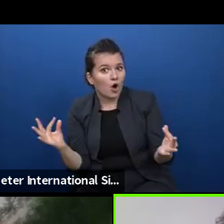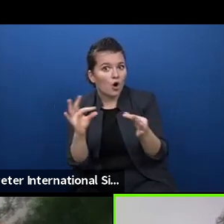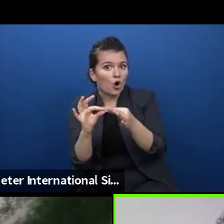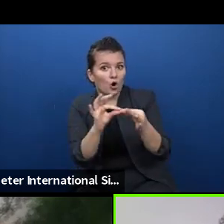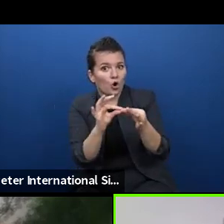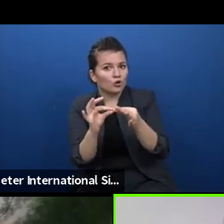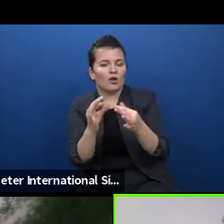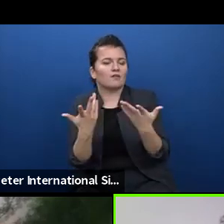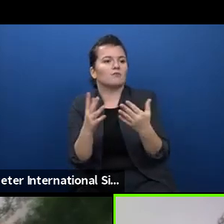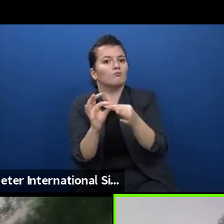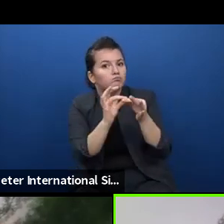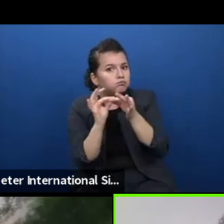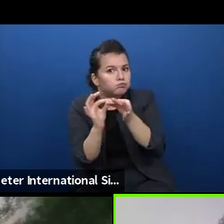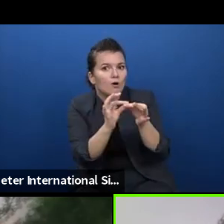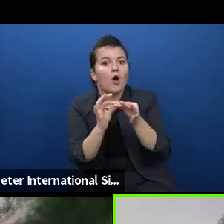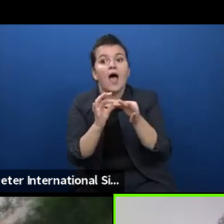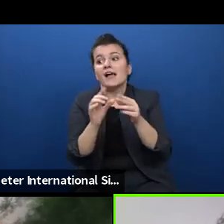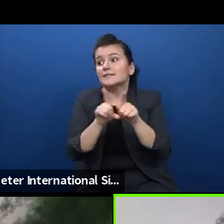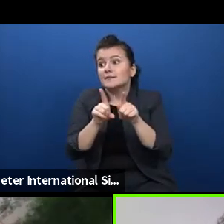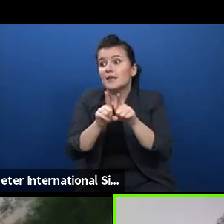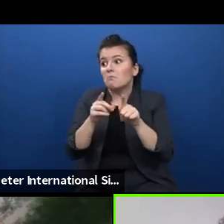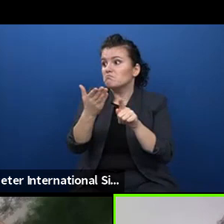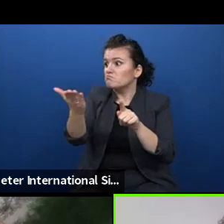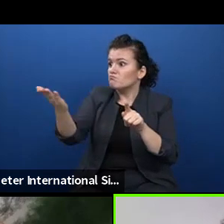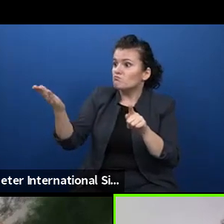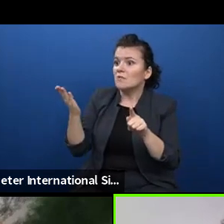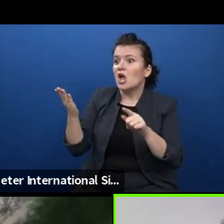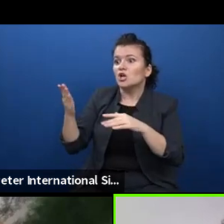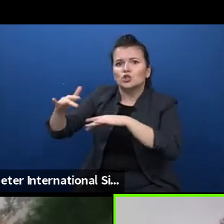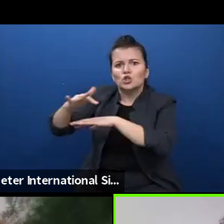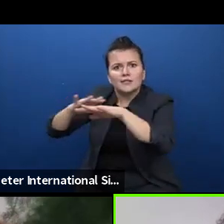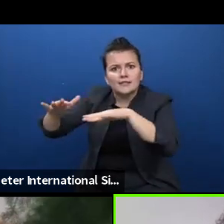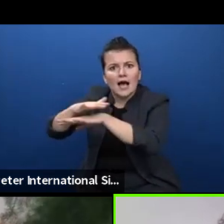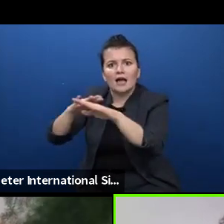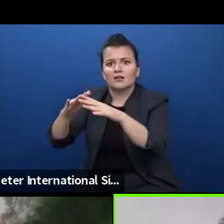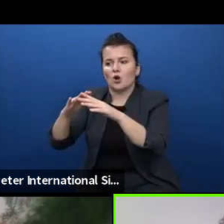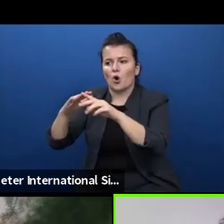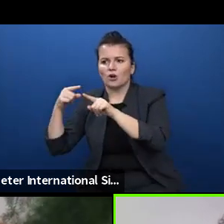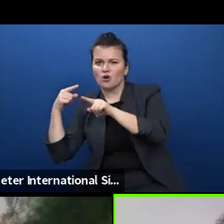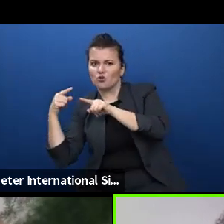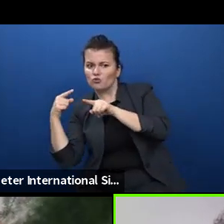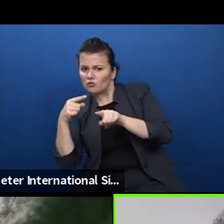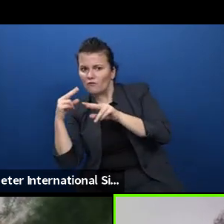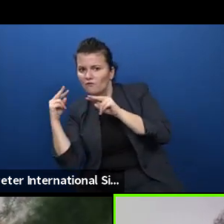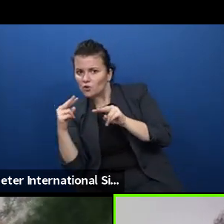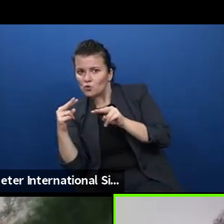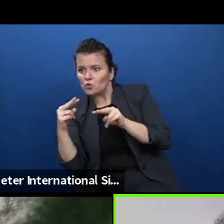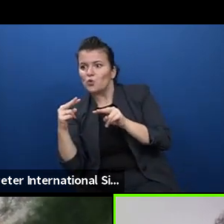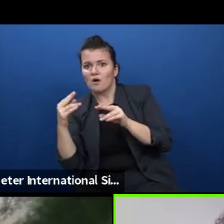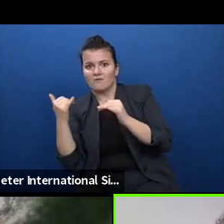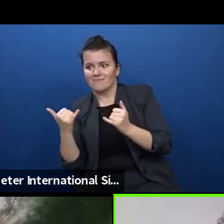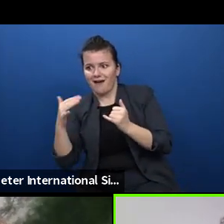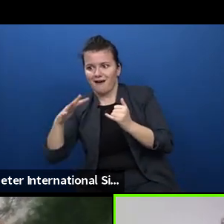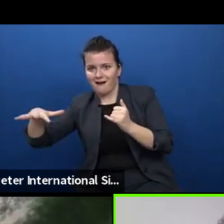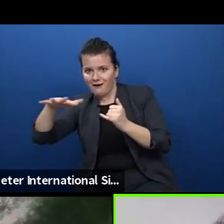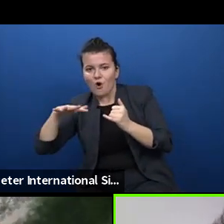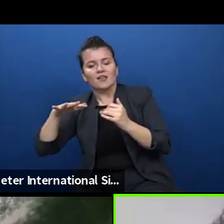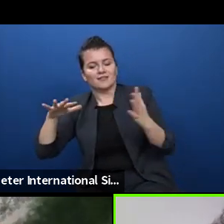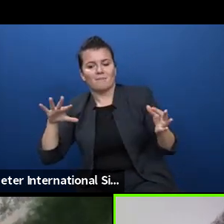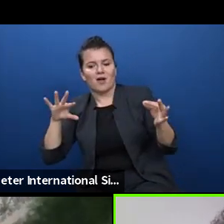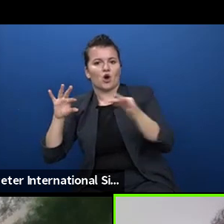the spectrum, but also their relationship to society and the critical issues that society is facing today. So